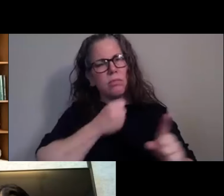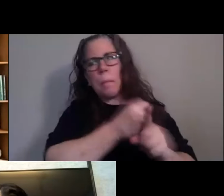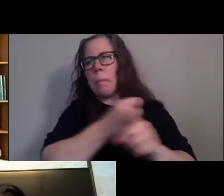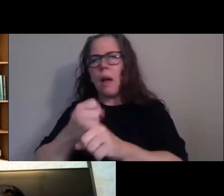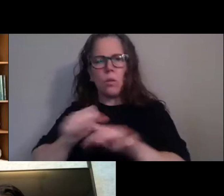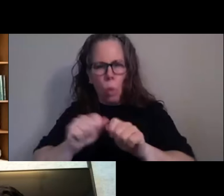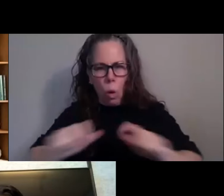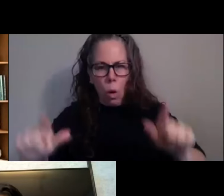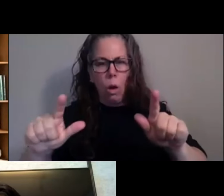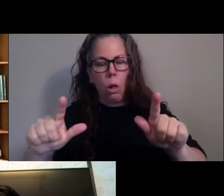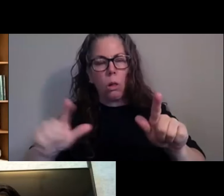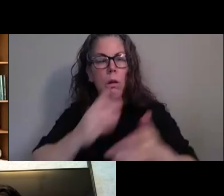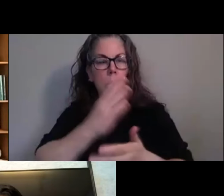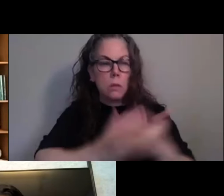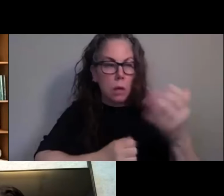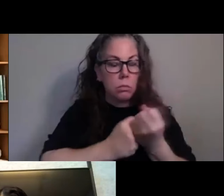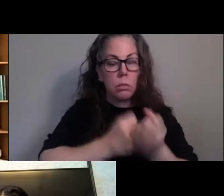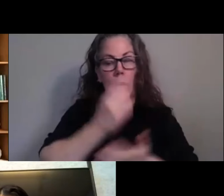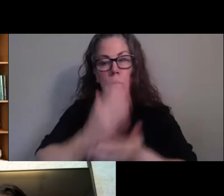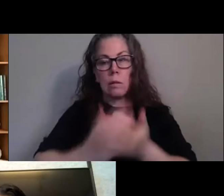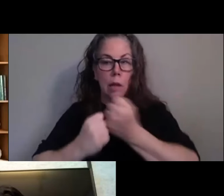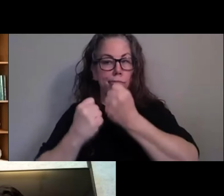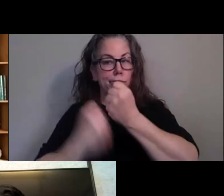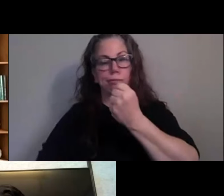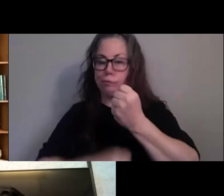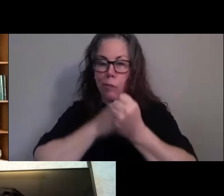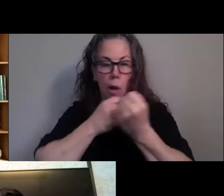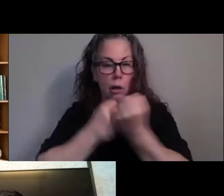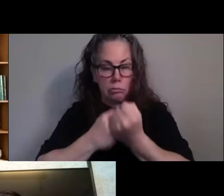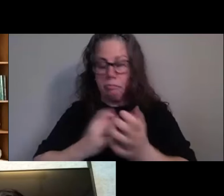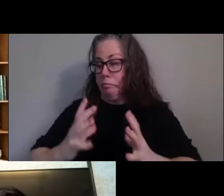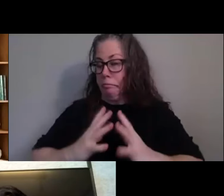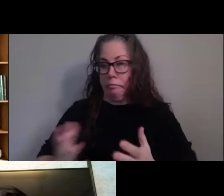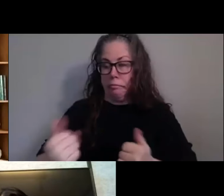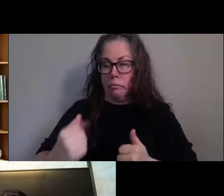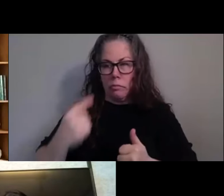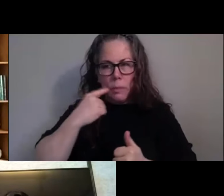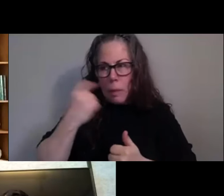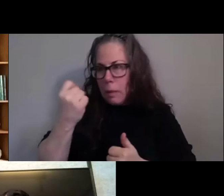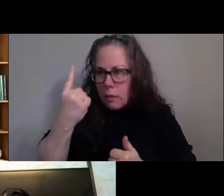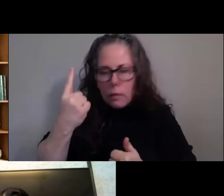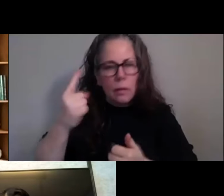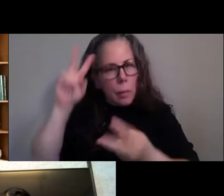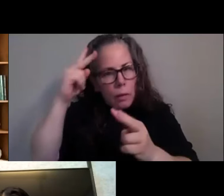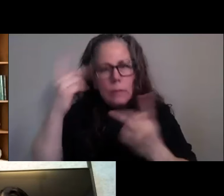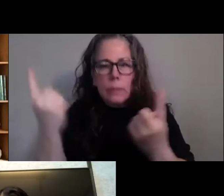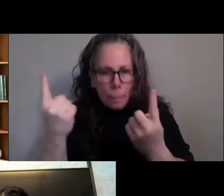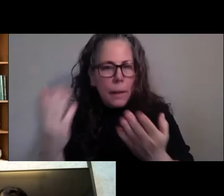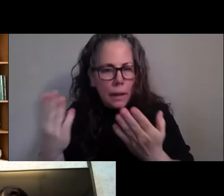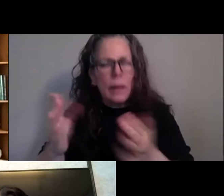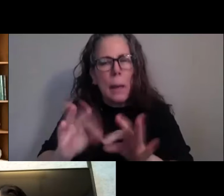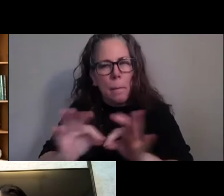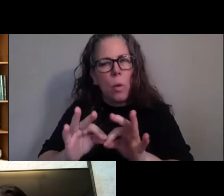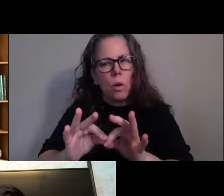Tom said, even people who disagree with you and don't necessarily think that what you're advocating for is important or not, but it's